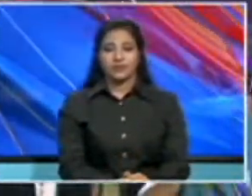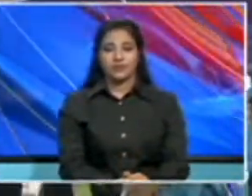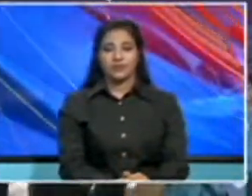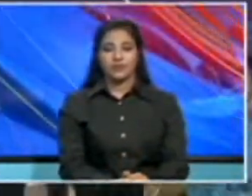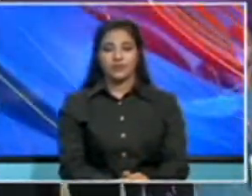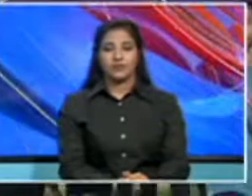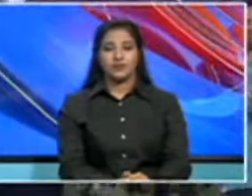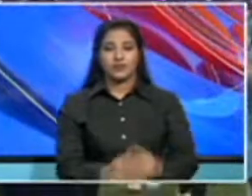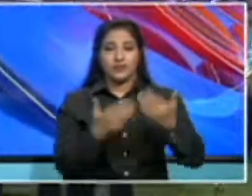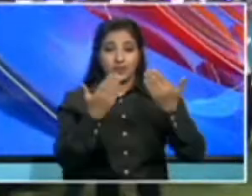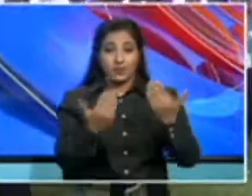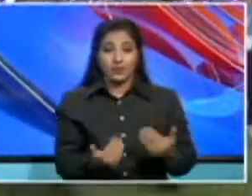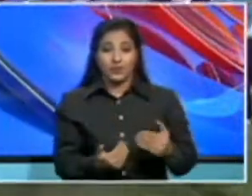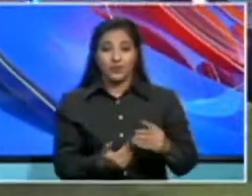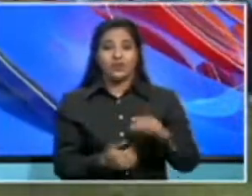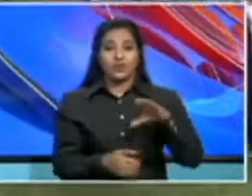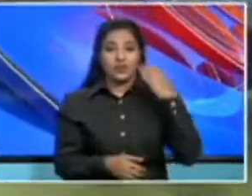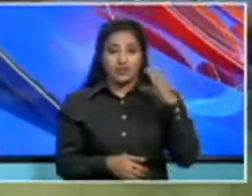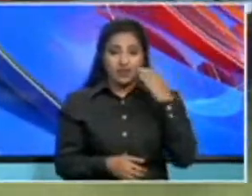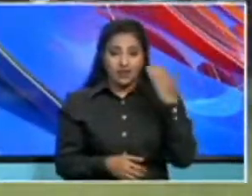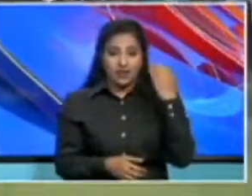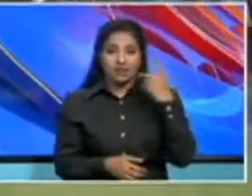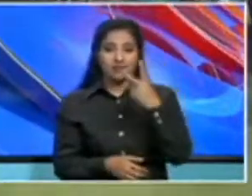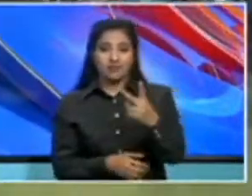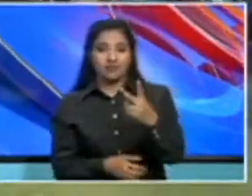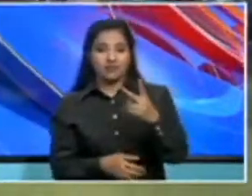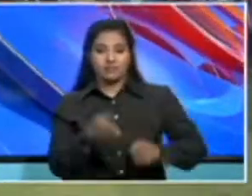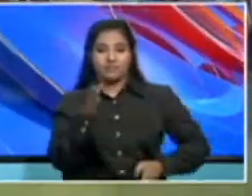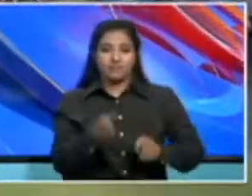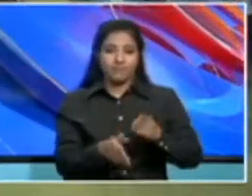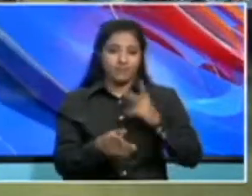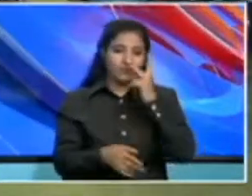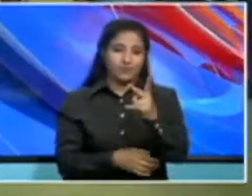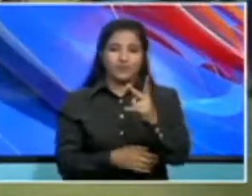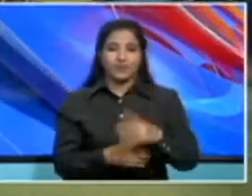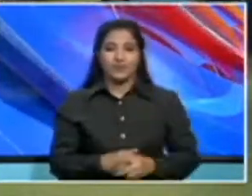Let us welcome with grand applause